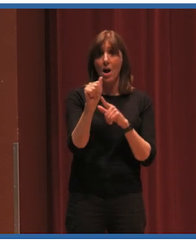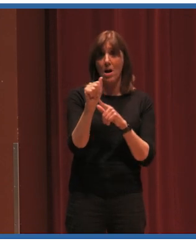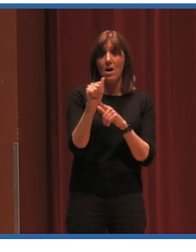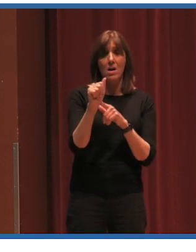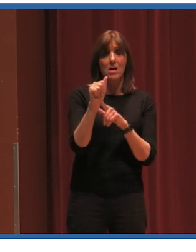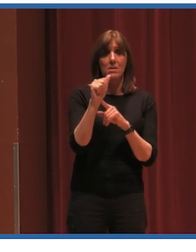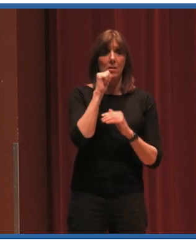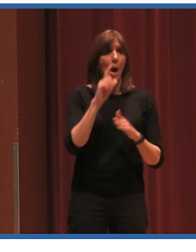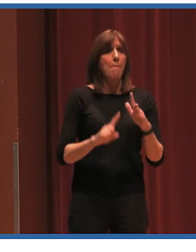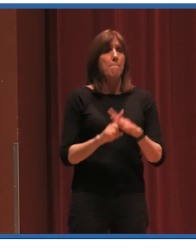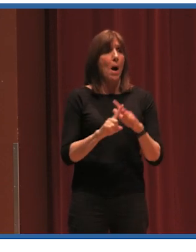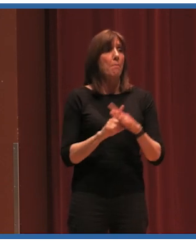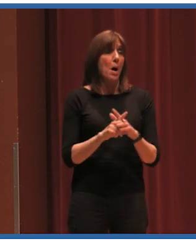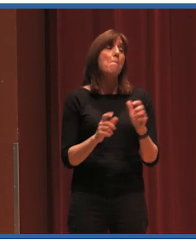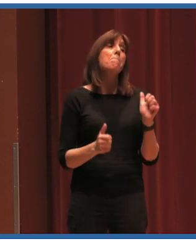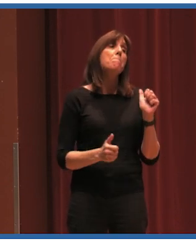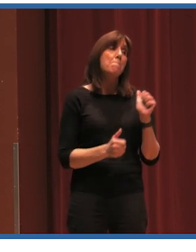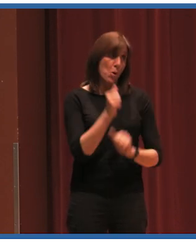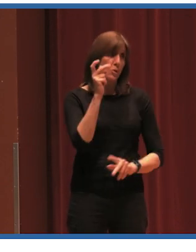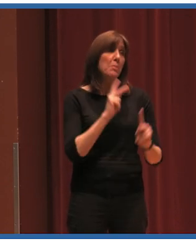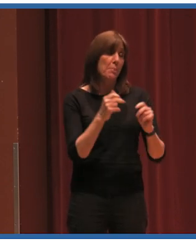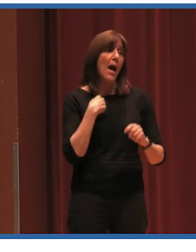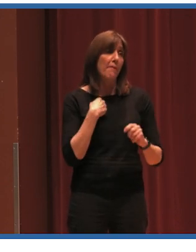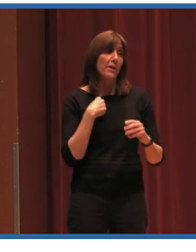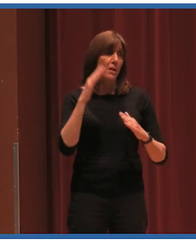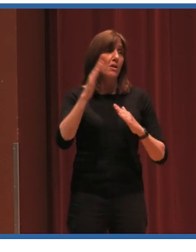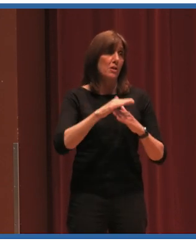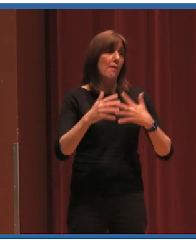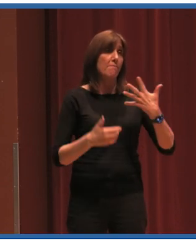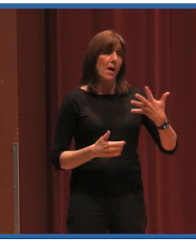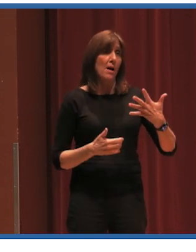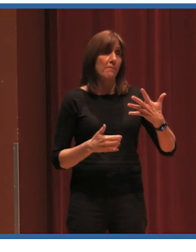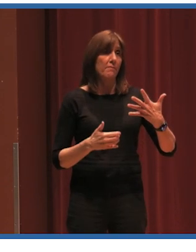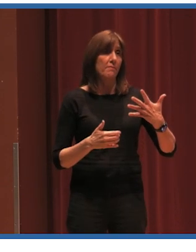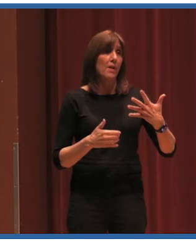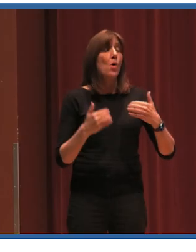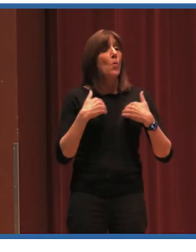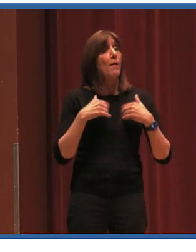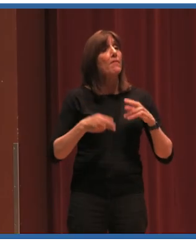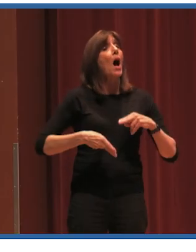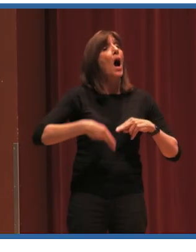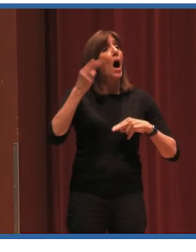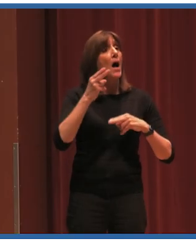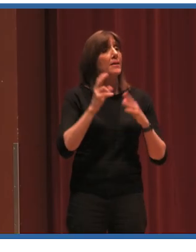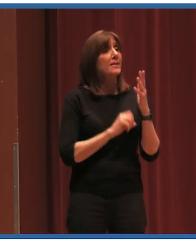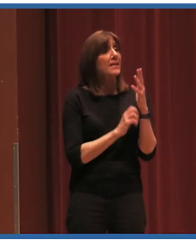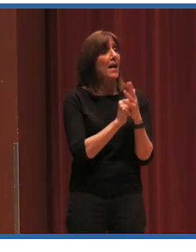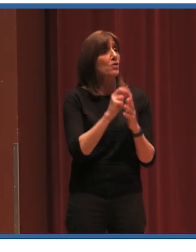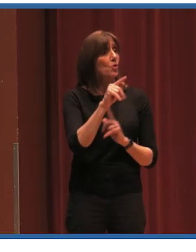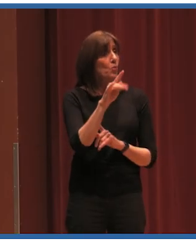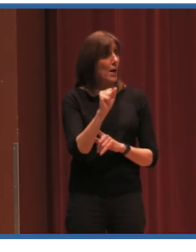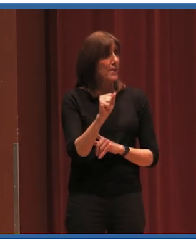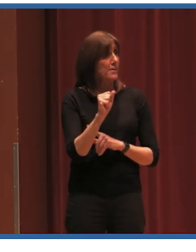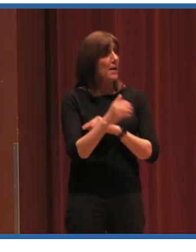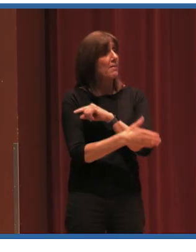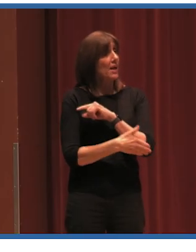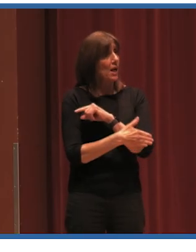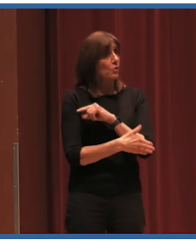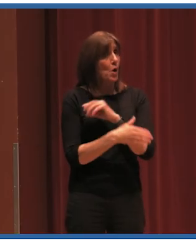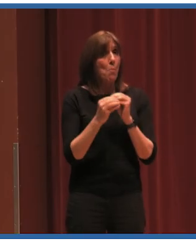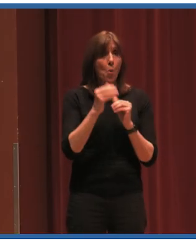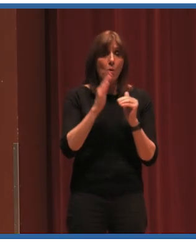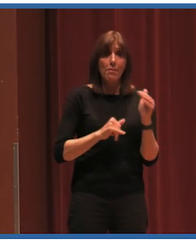comes up in most counties' top 5. We have one of the highest cancer melanoma rates in the country, even higher than states like Florida